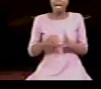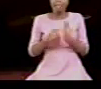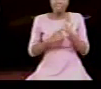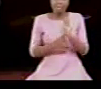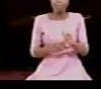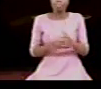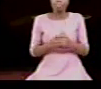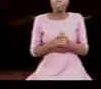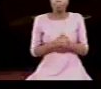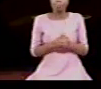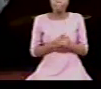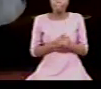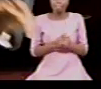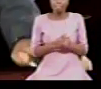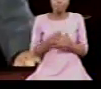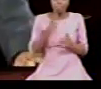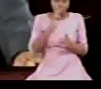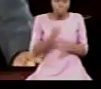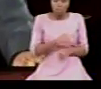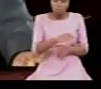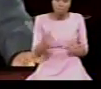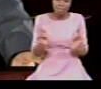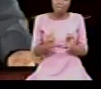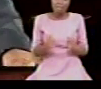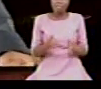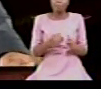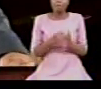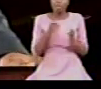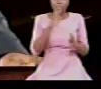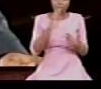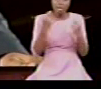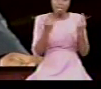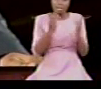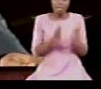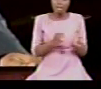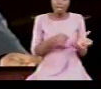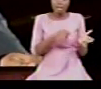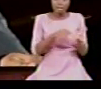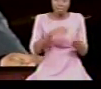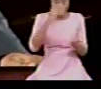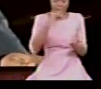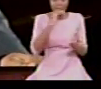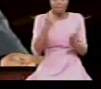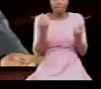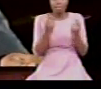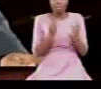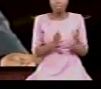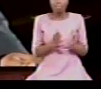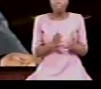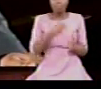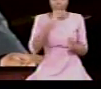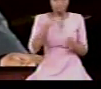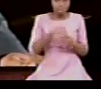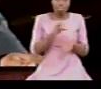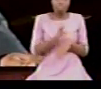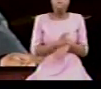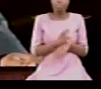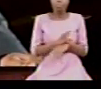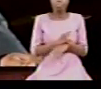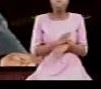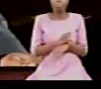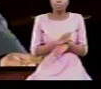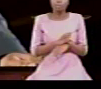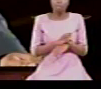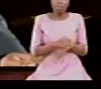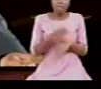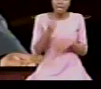all the same, but then you are a transgressor. So this man is a sinner, he's in church, but